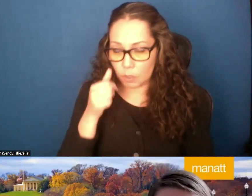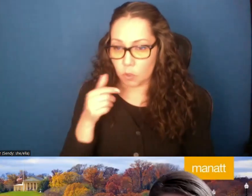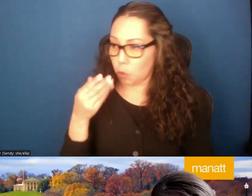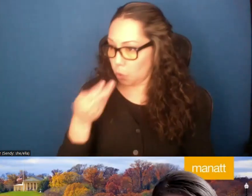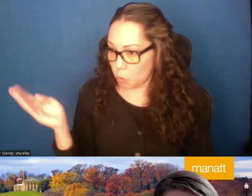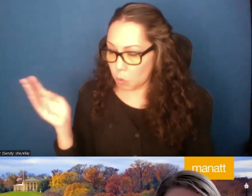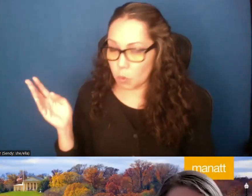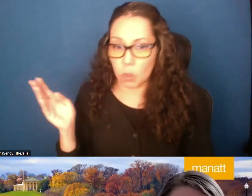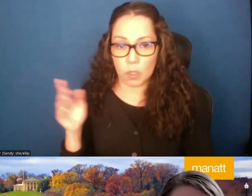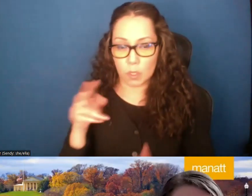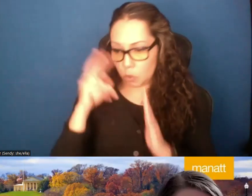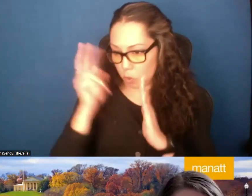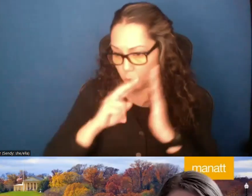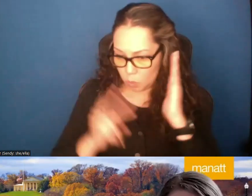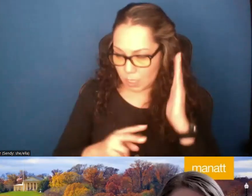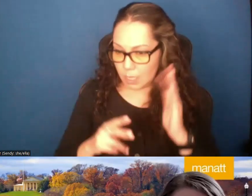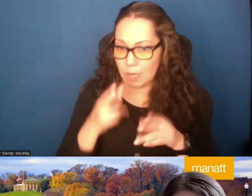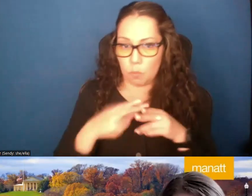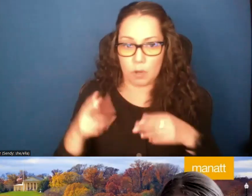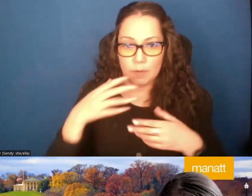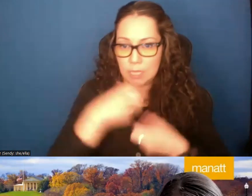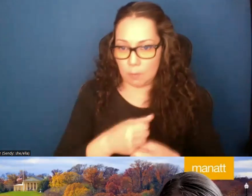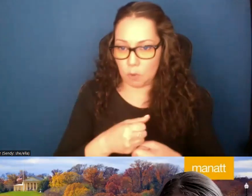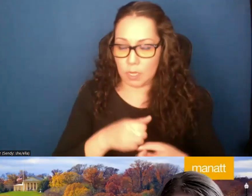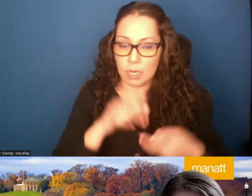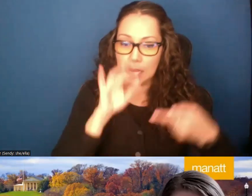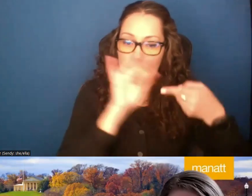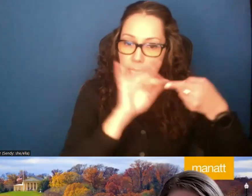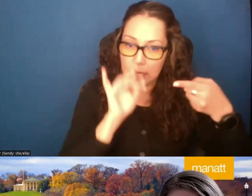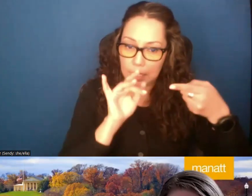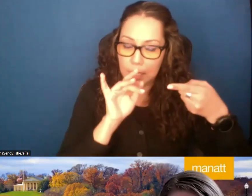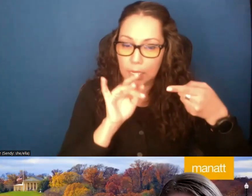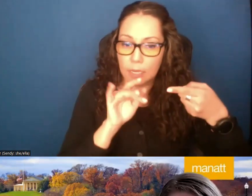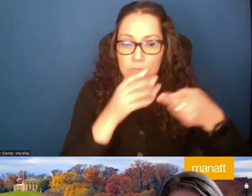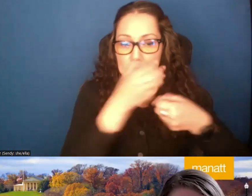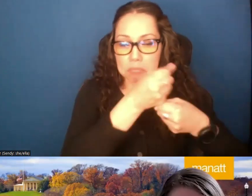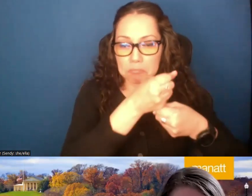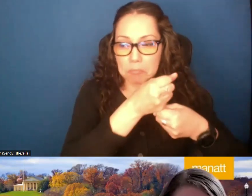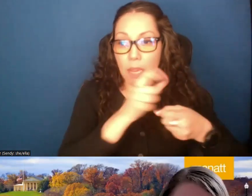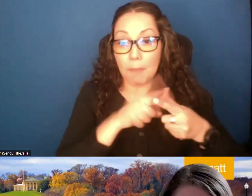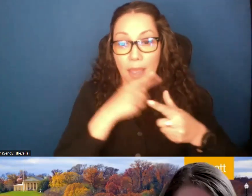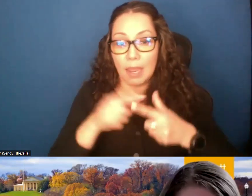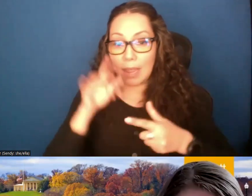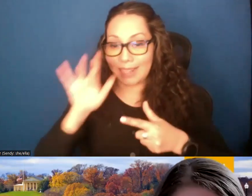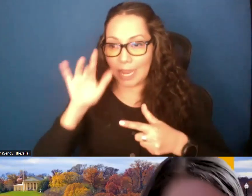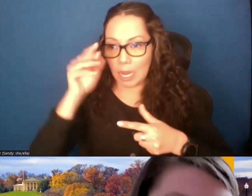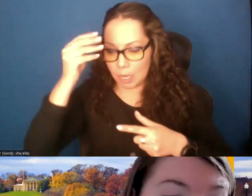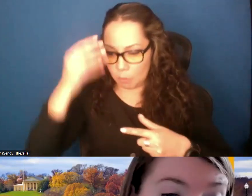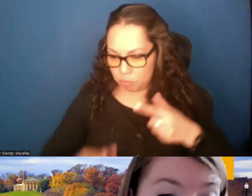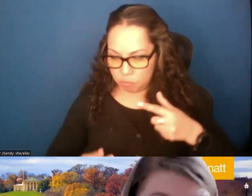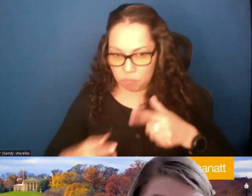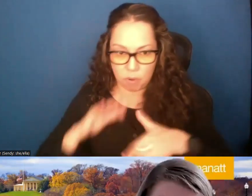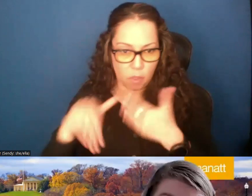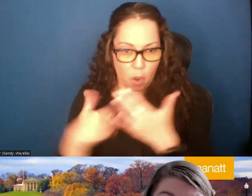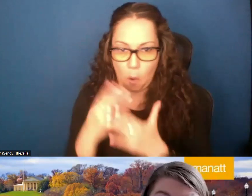can read through brief summaries of each bill and then click through and read the whole bill. And what we'll do today is just provide